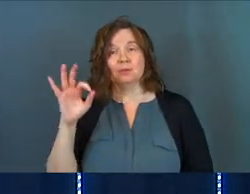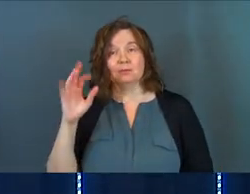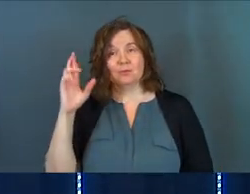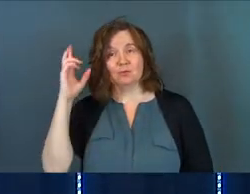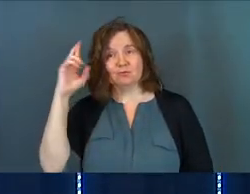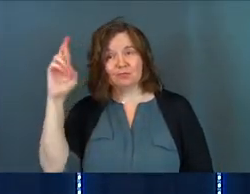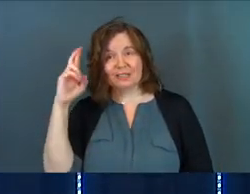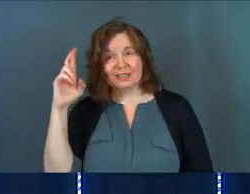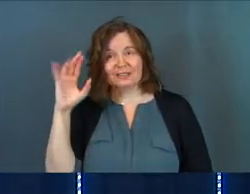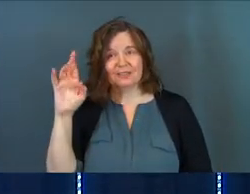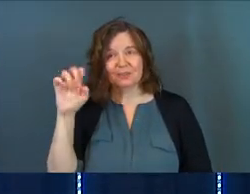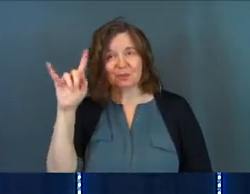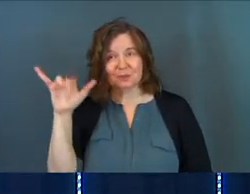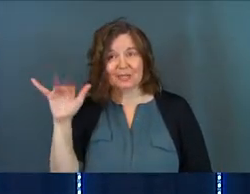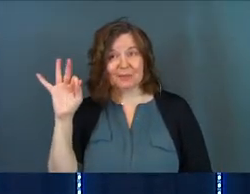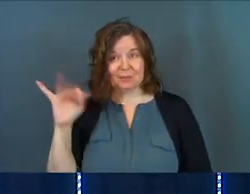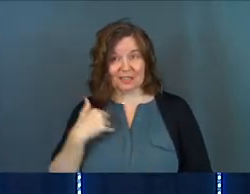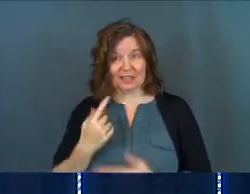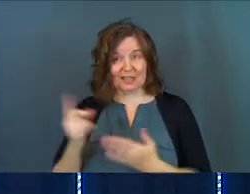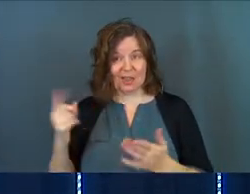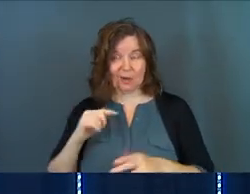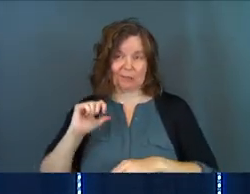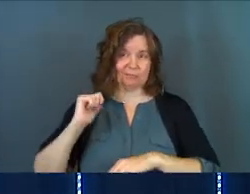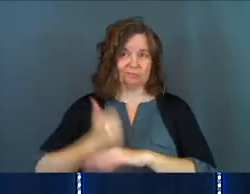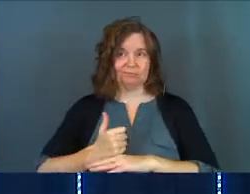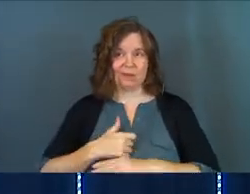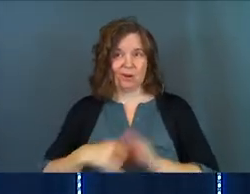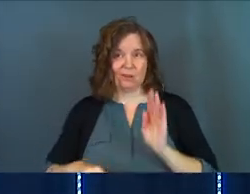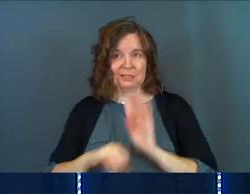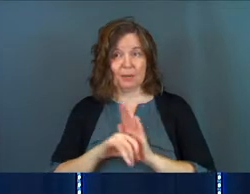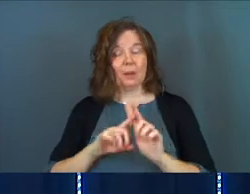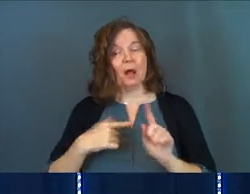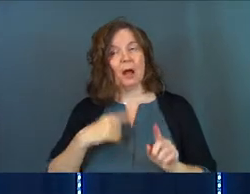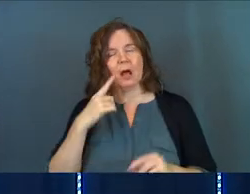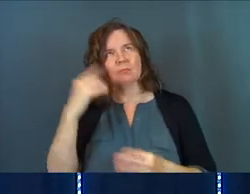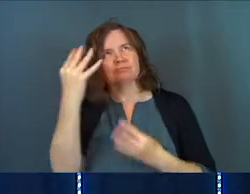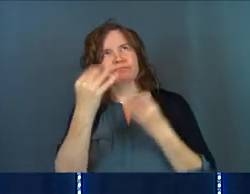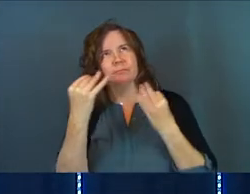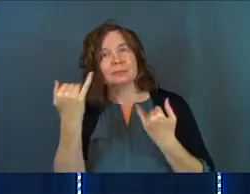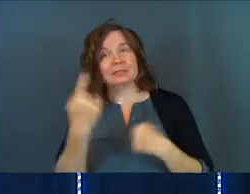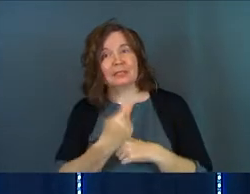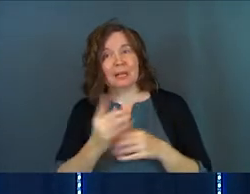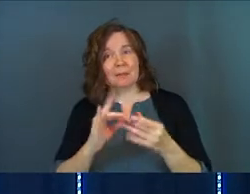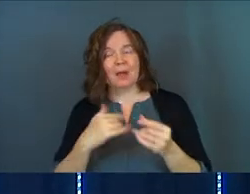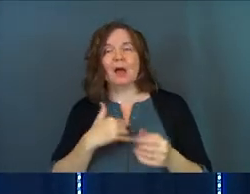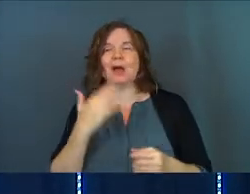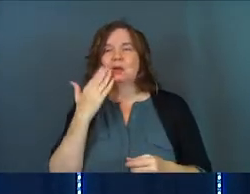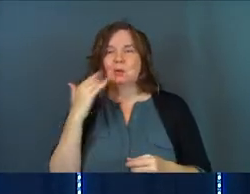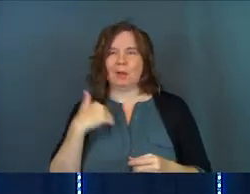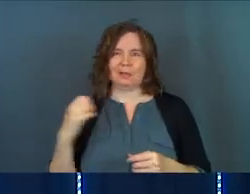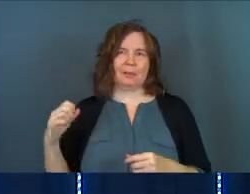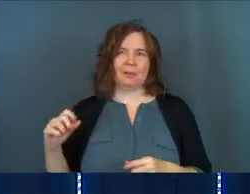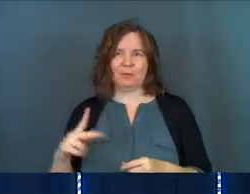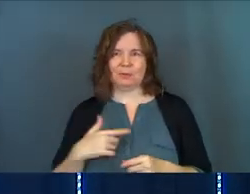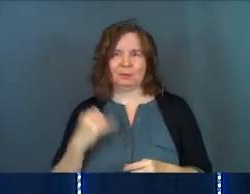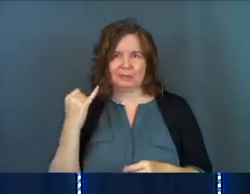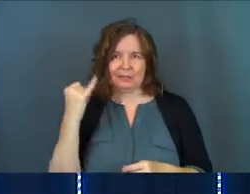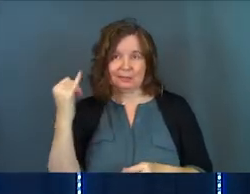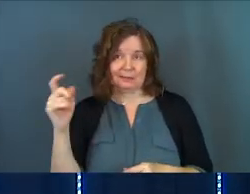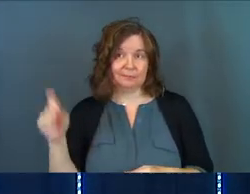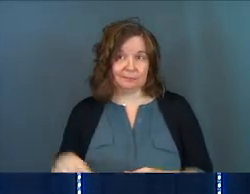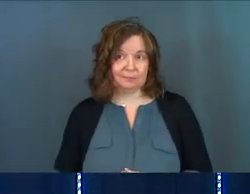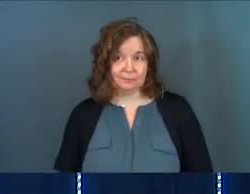preached on this last week and helped us get set on our identities. But as I thought about today's message, I knew I had to come back to this